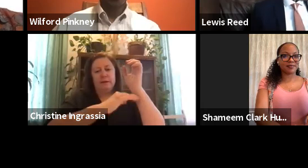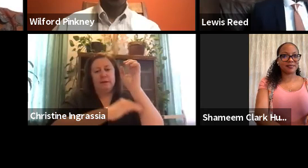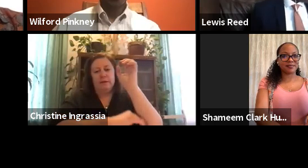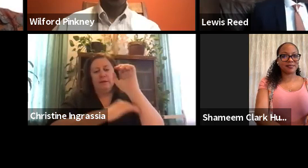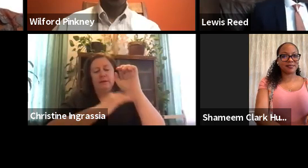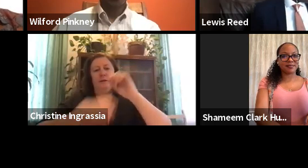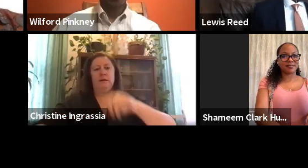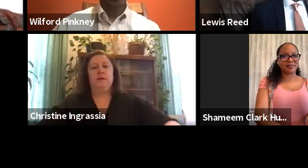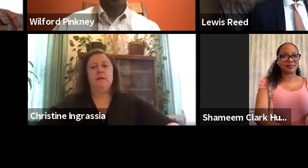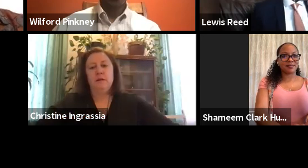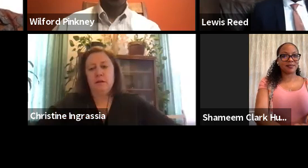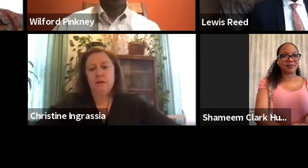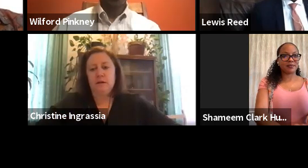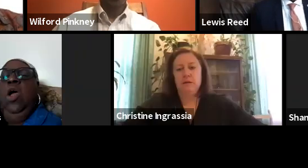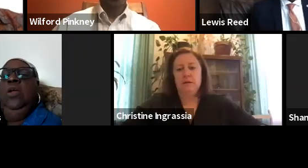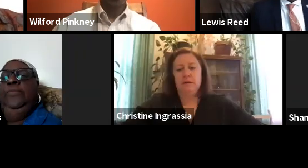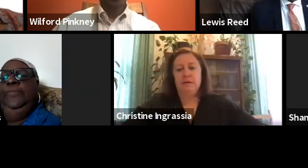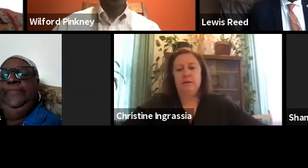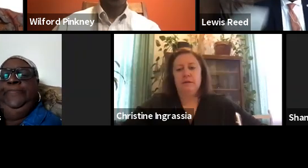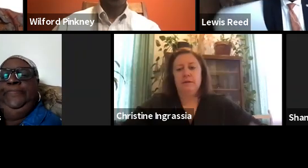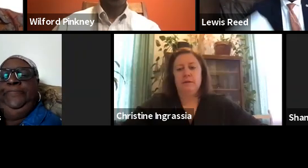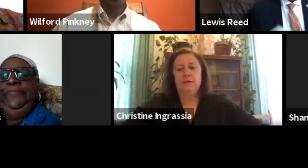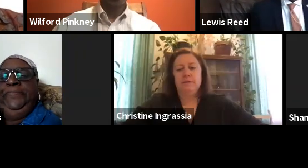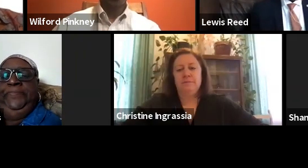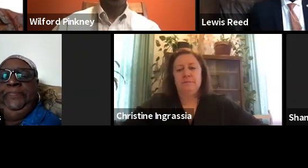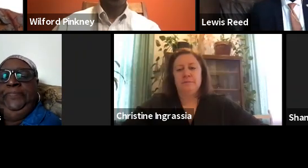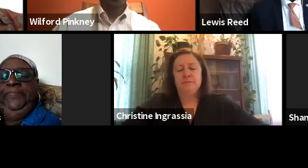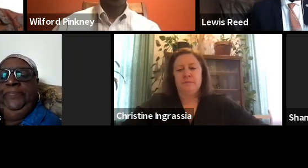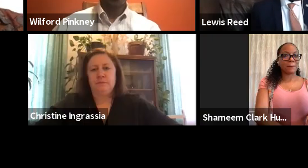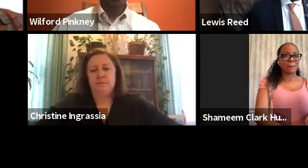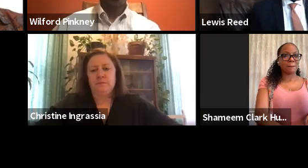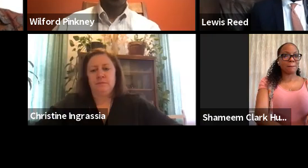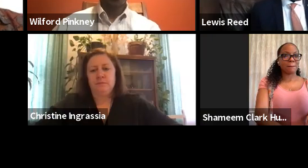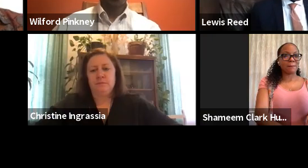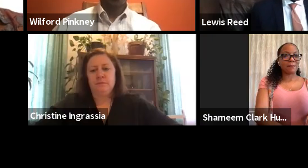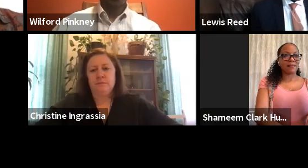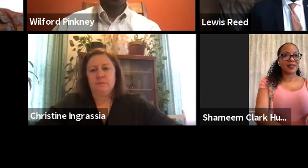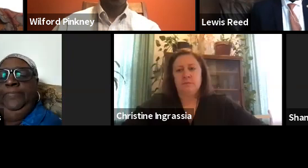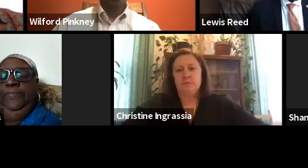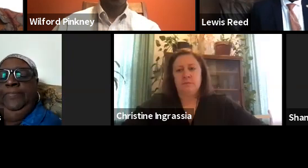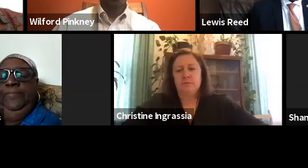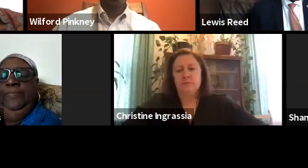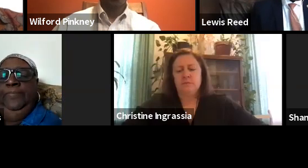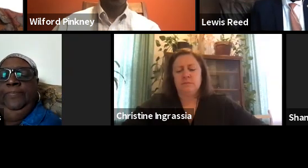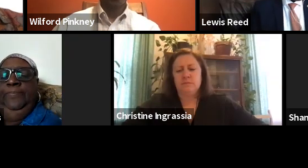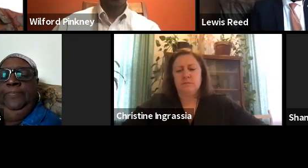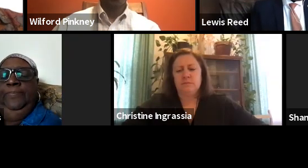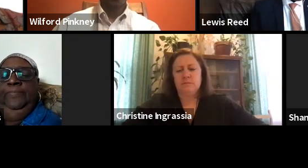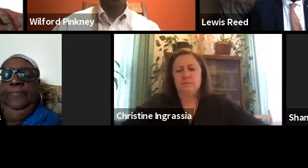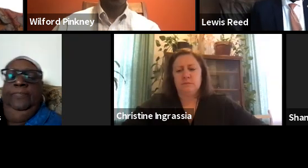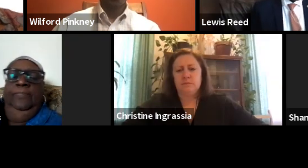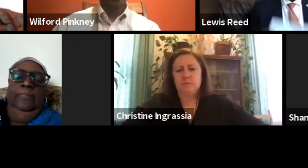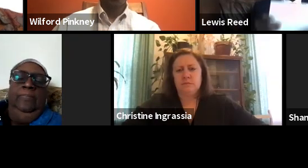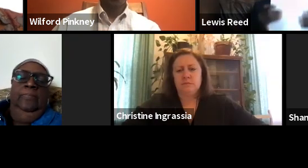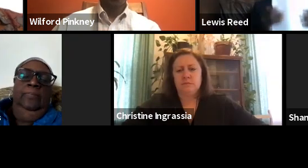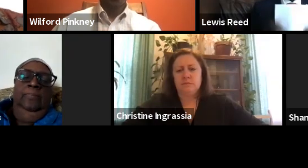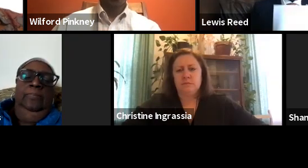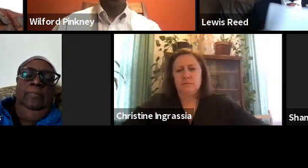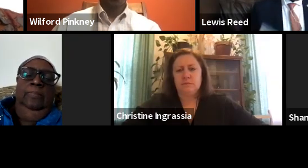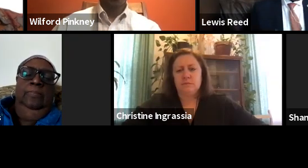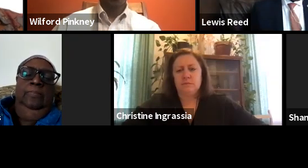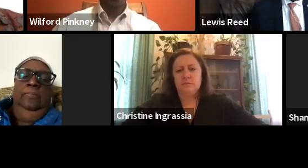Alderman Muhammad. Aye. Alderman